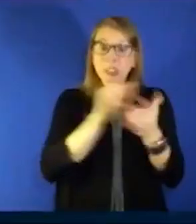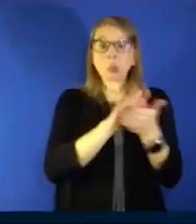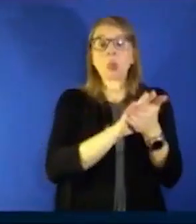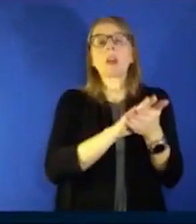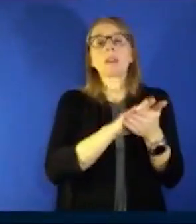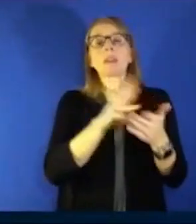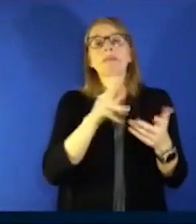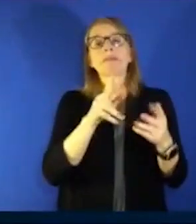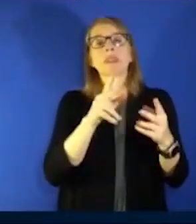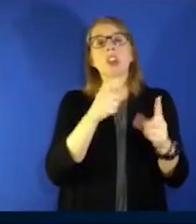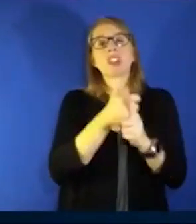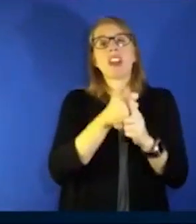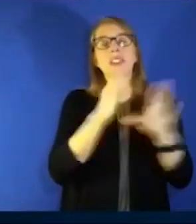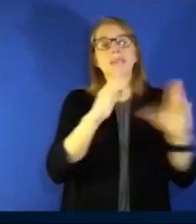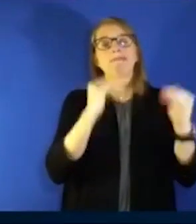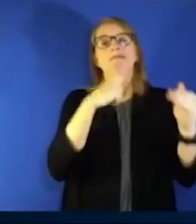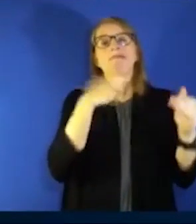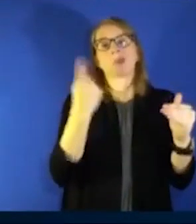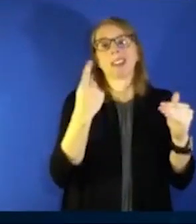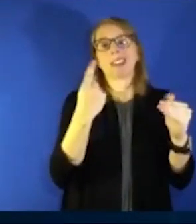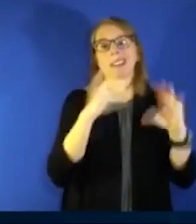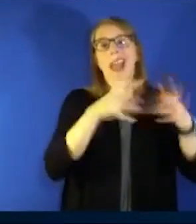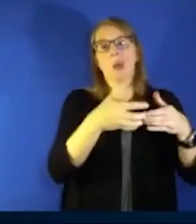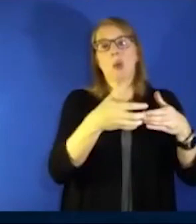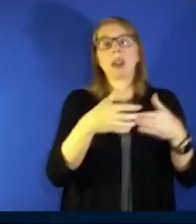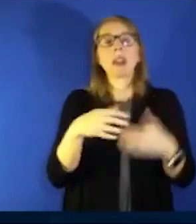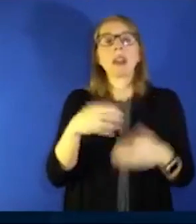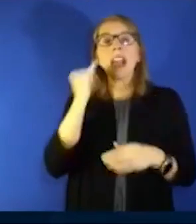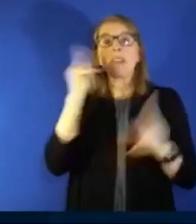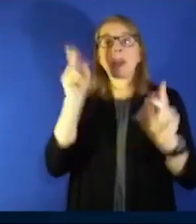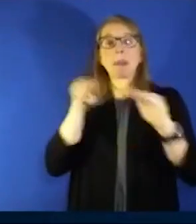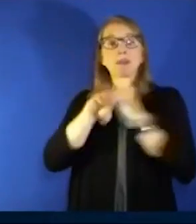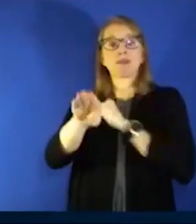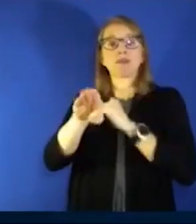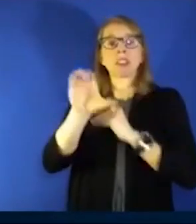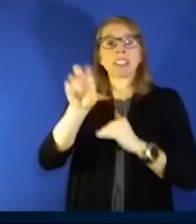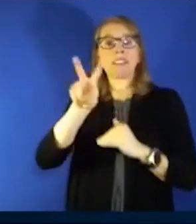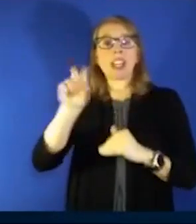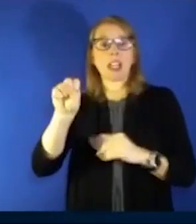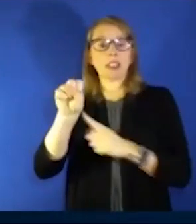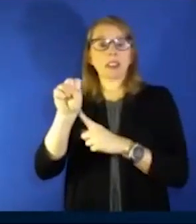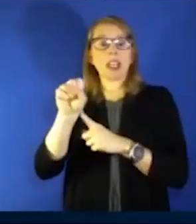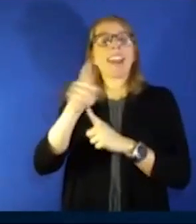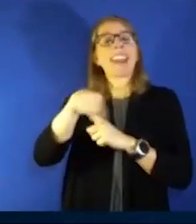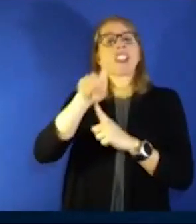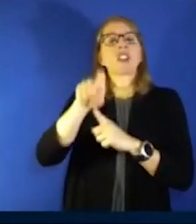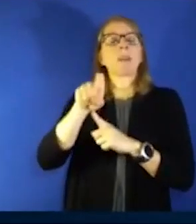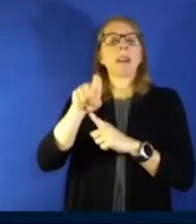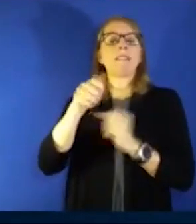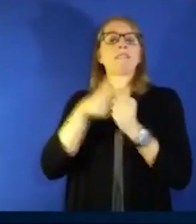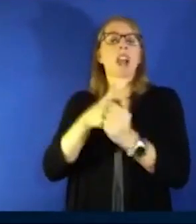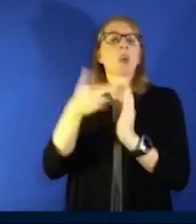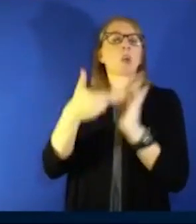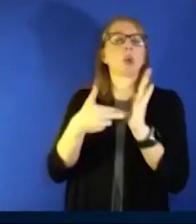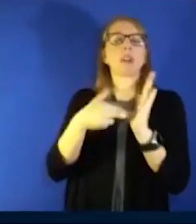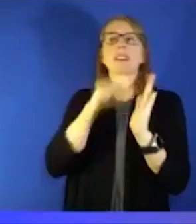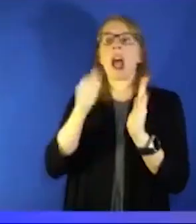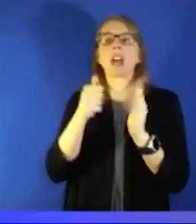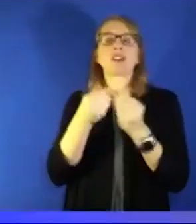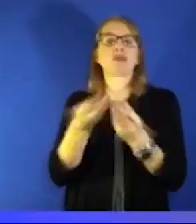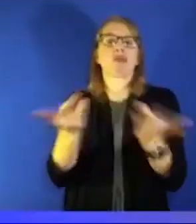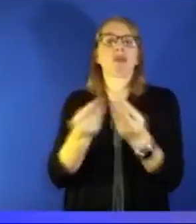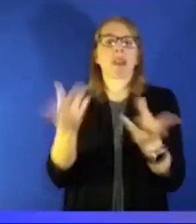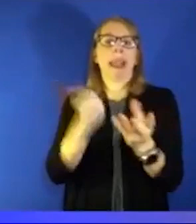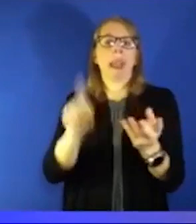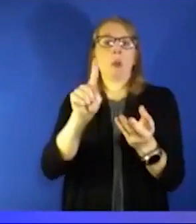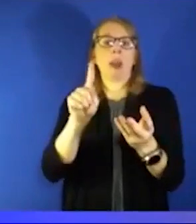you're saying, though, that if folks walk into CVS, they should be following the guidelines and asking the right questions and not just letting anybody get it. Again, we talked about